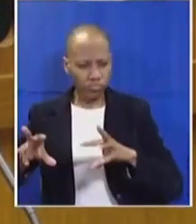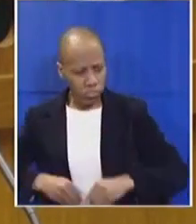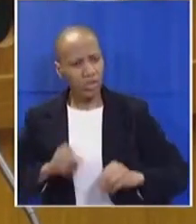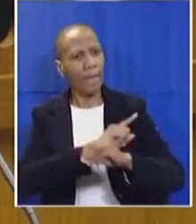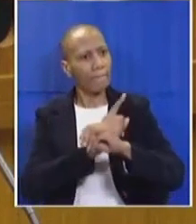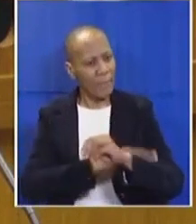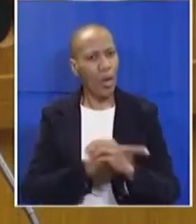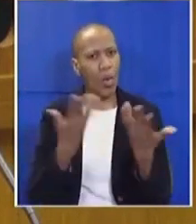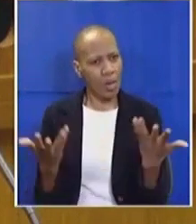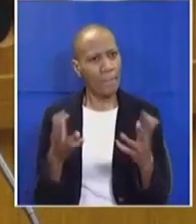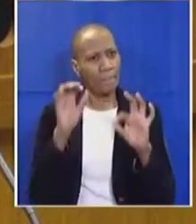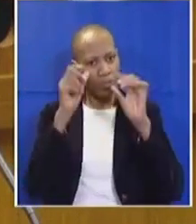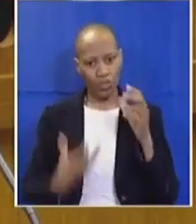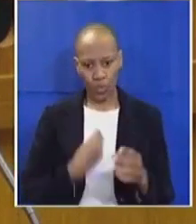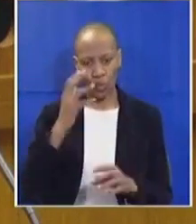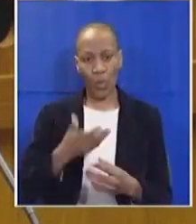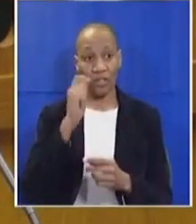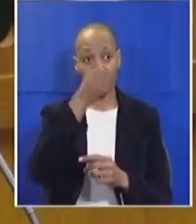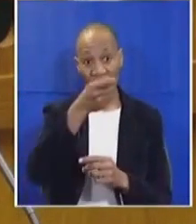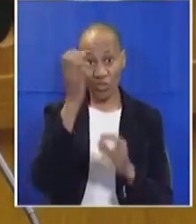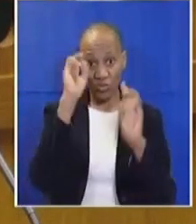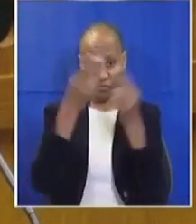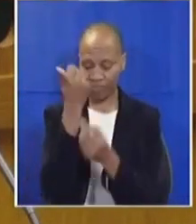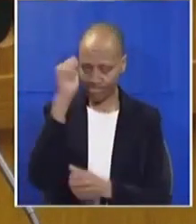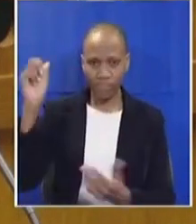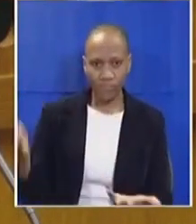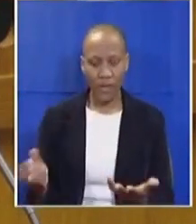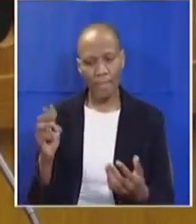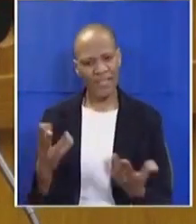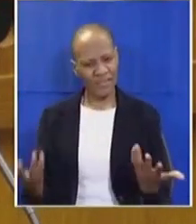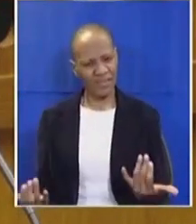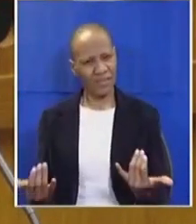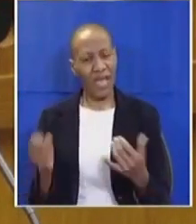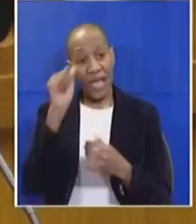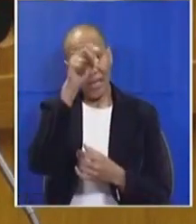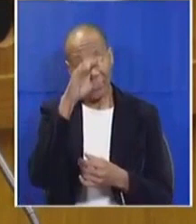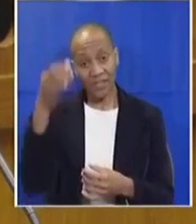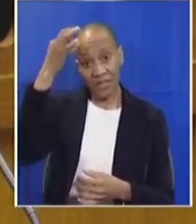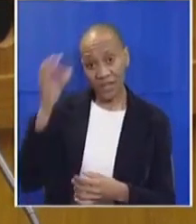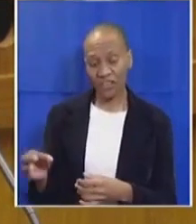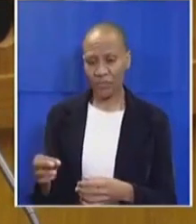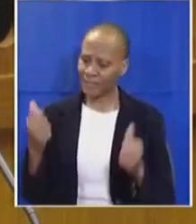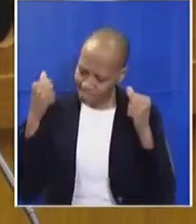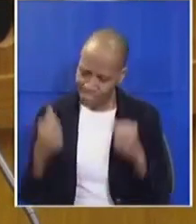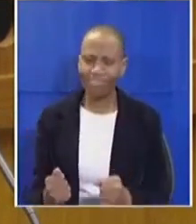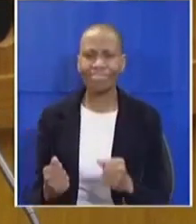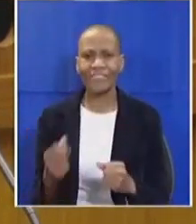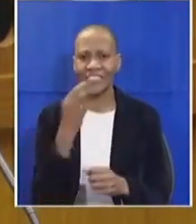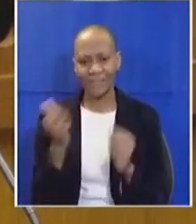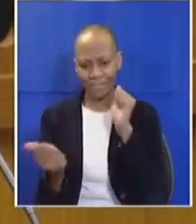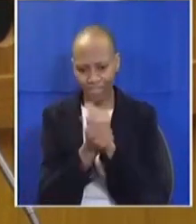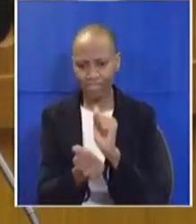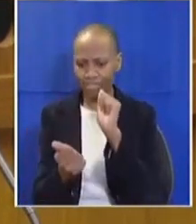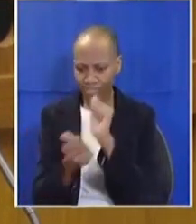of Fees Must Fall demands, the security and disciplinary apparatuses of the ANC government still take pleasure in